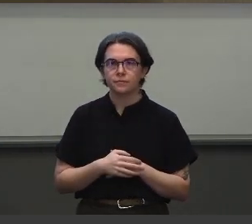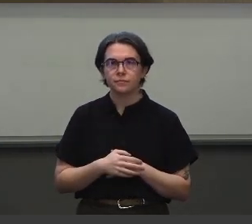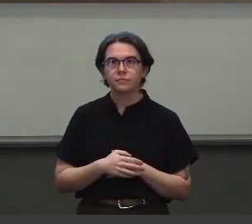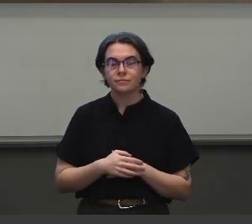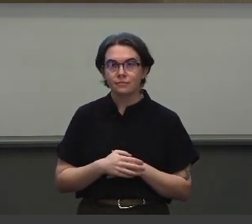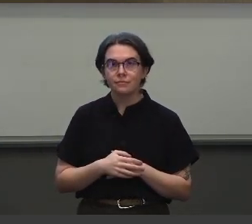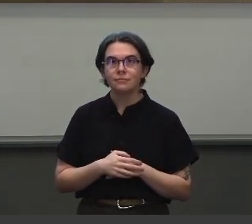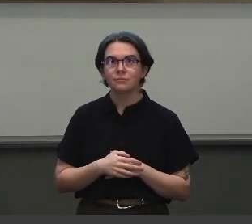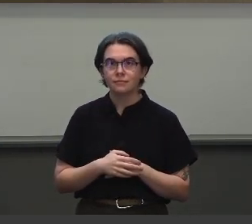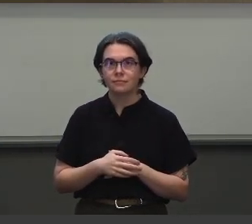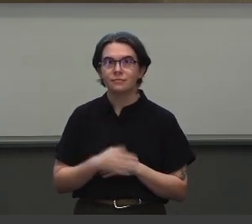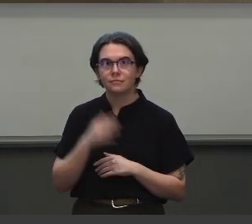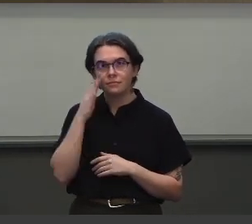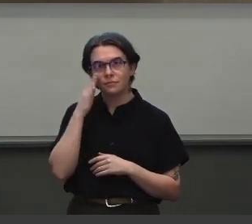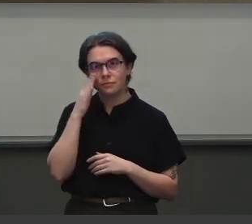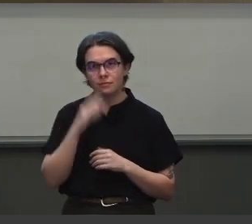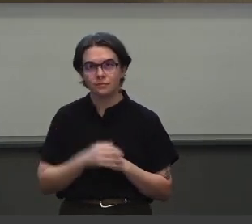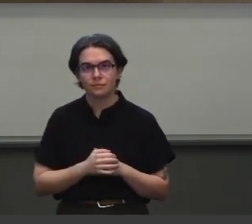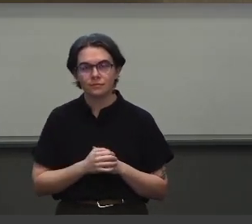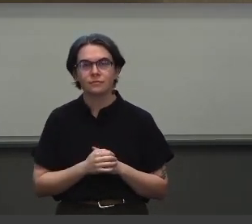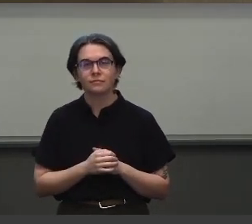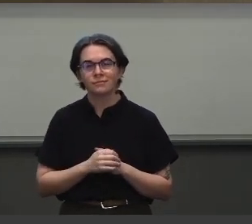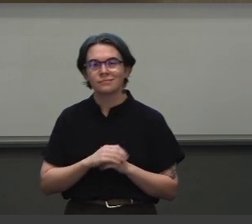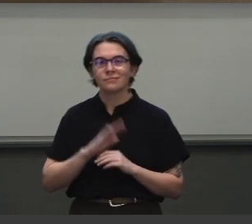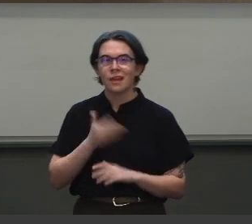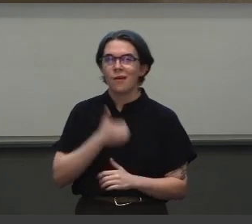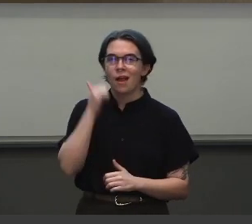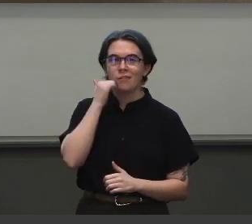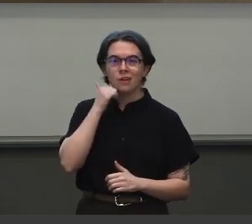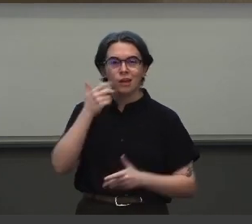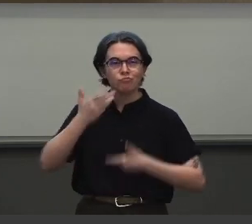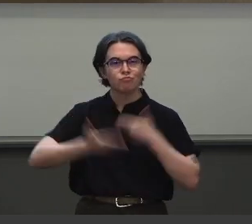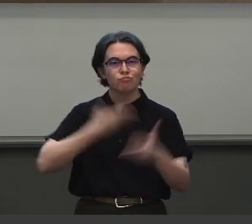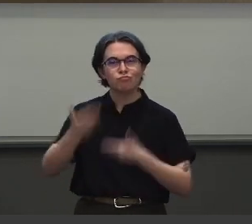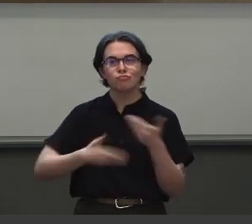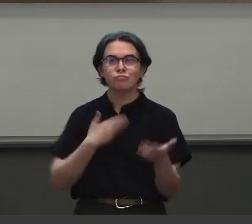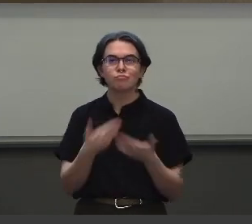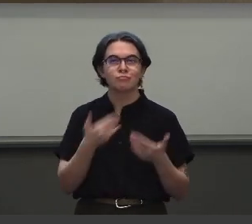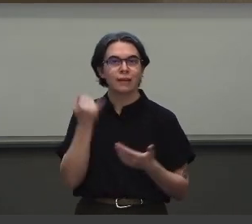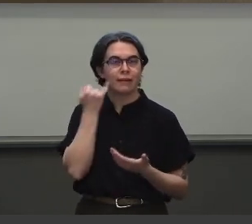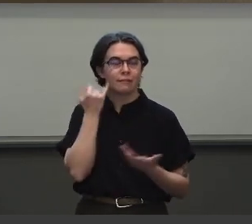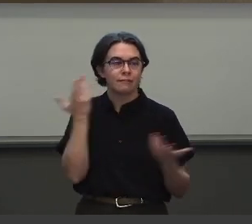So as we go about our everyday lives, whether we're riding in a school bus,